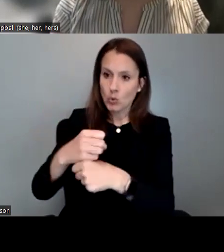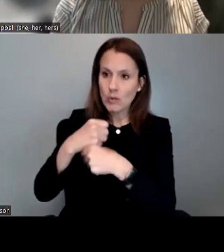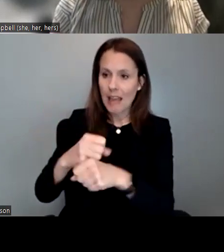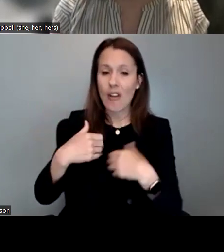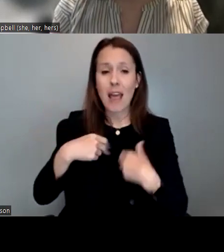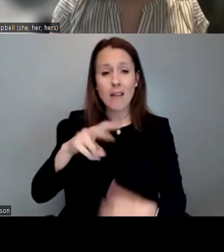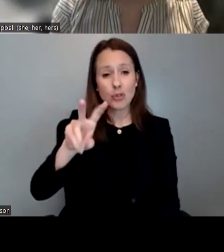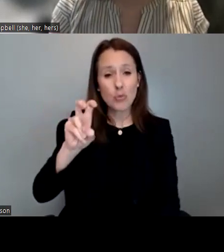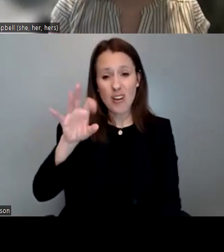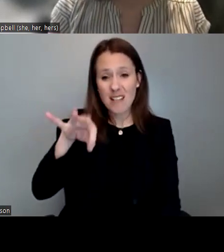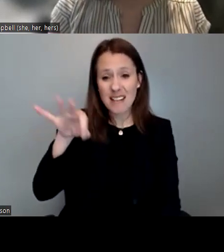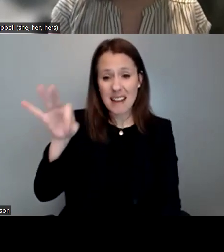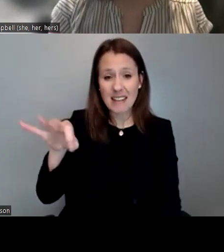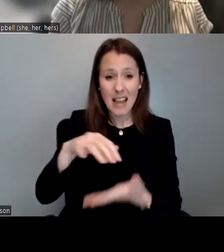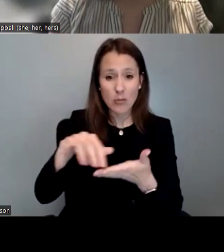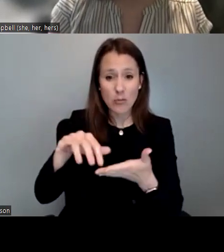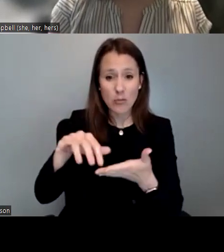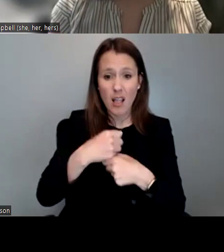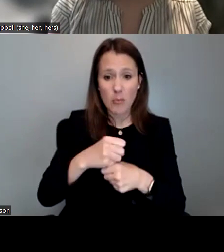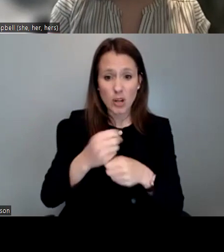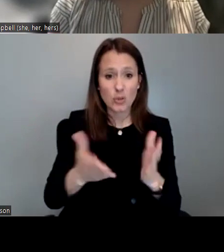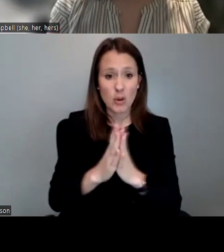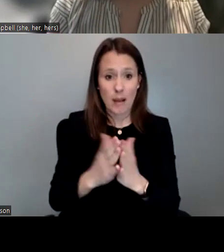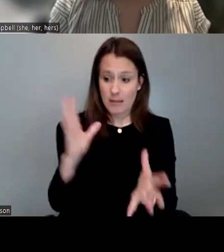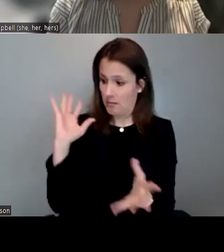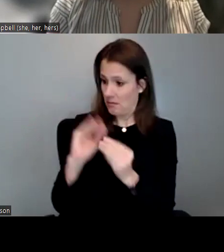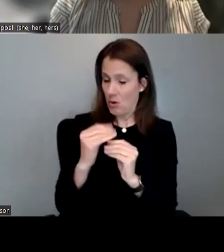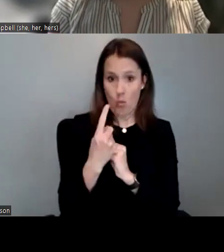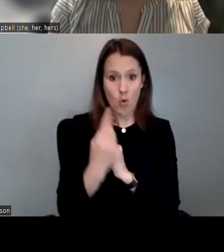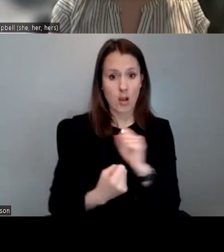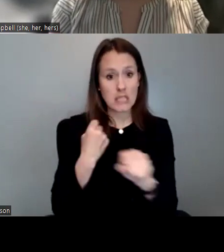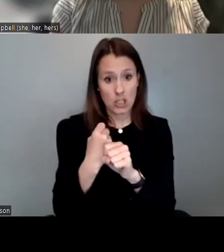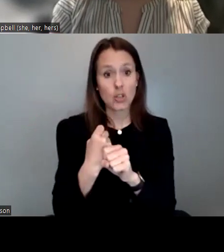this past year. I'm going to start right here. So our